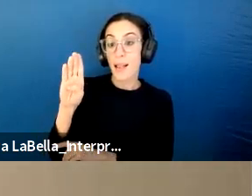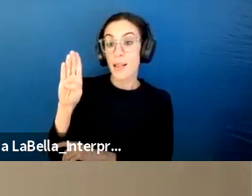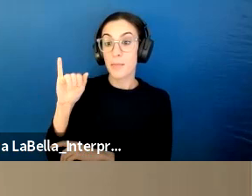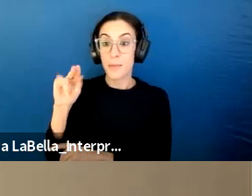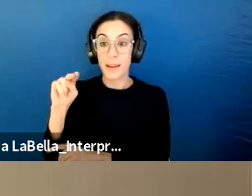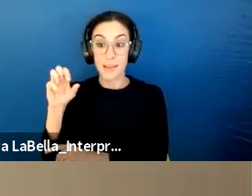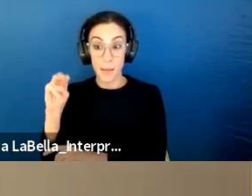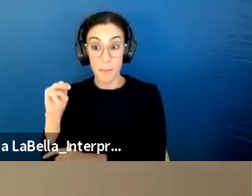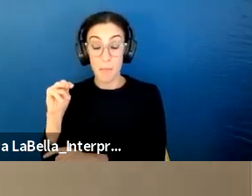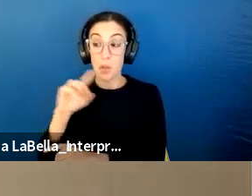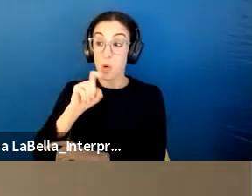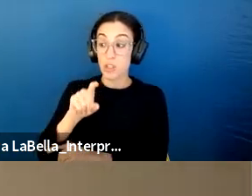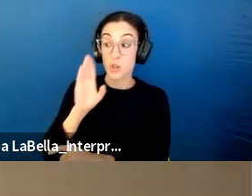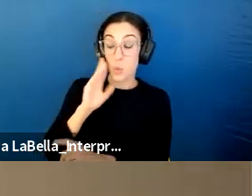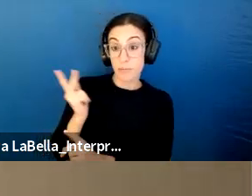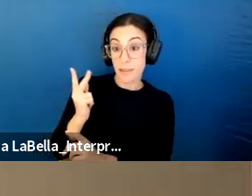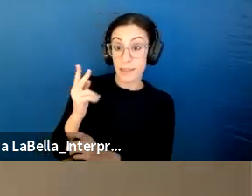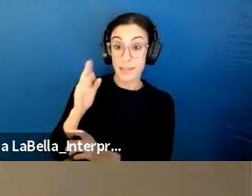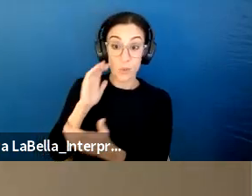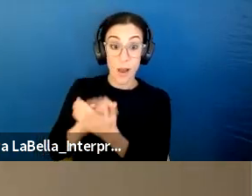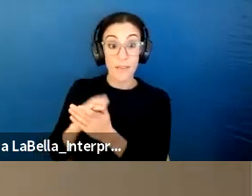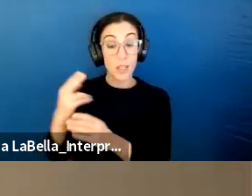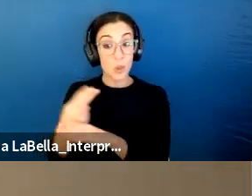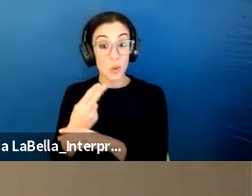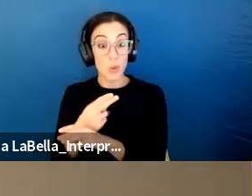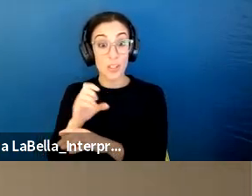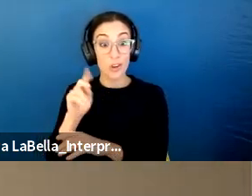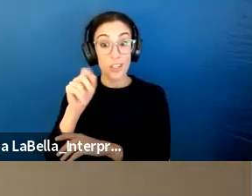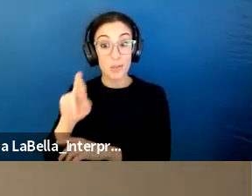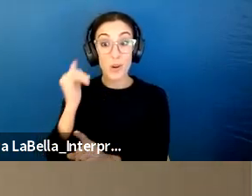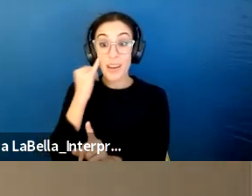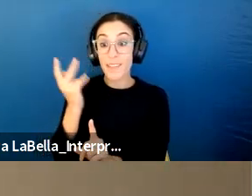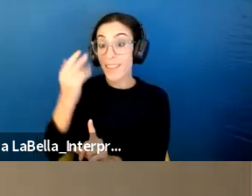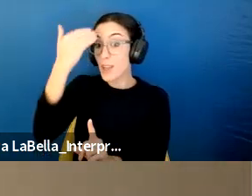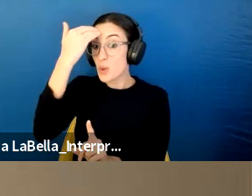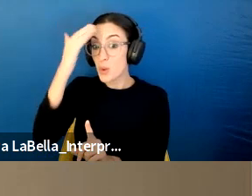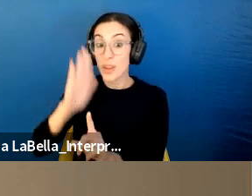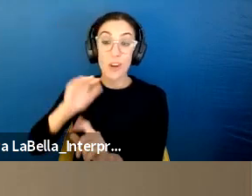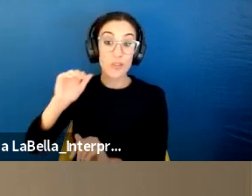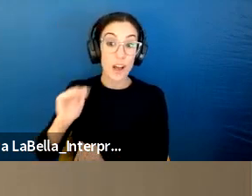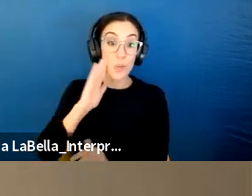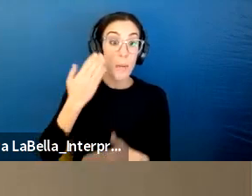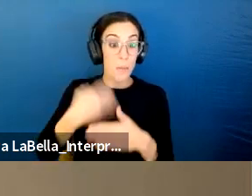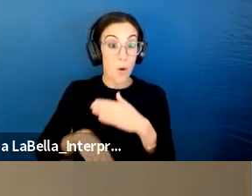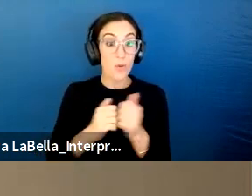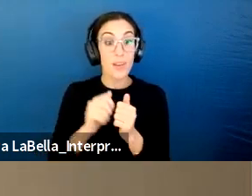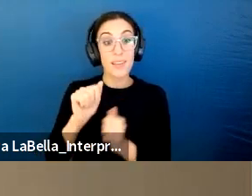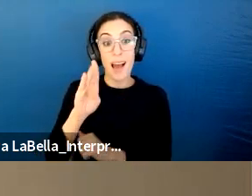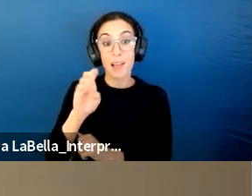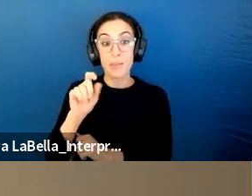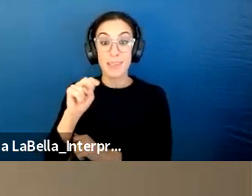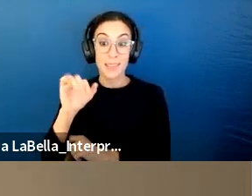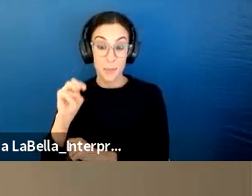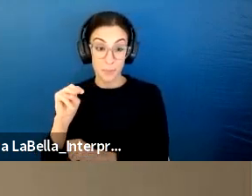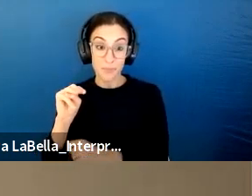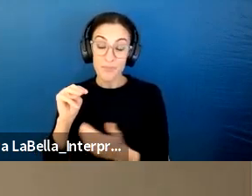that their child would be born with albinism. So these questions of the new eugenics, or as Rosemarie Garland Thompson